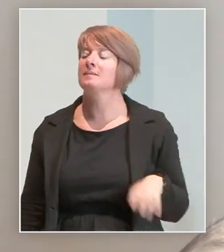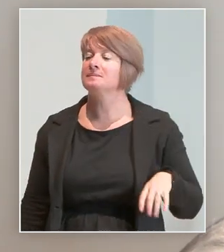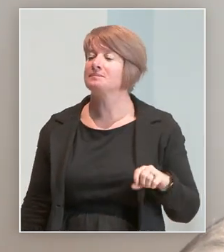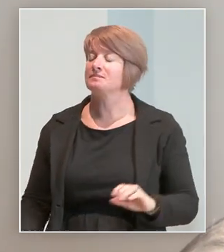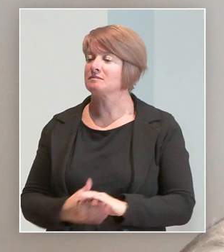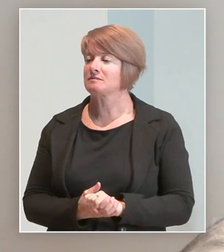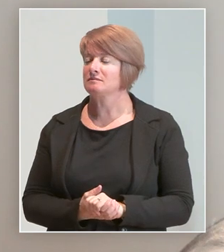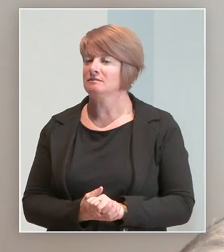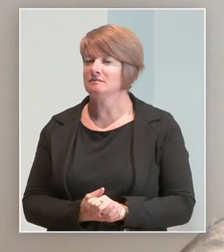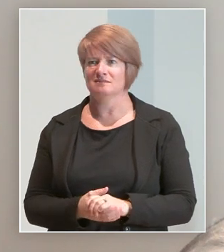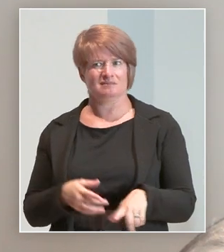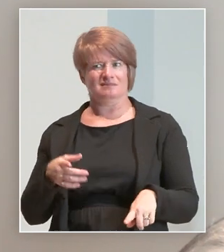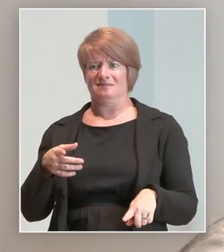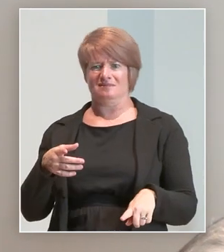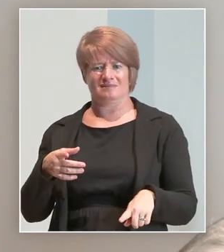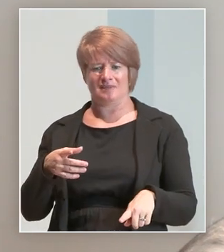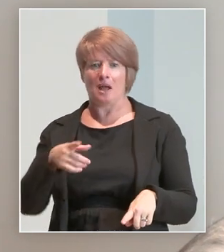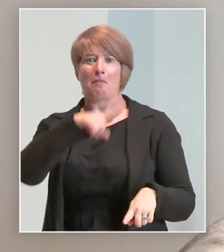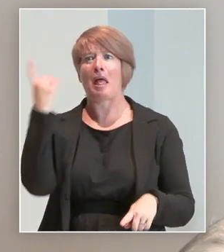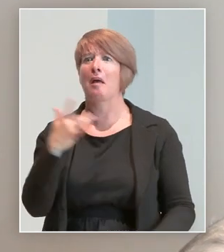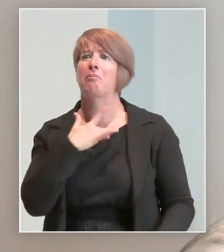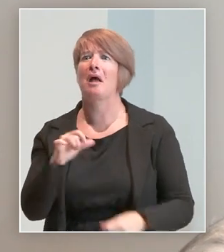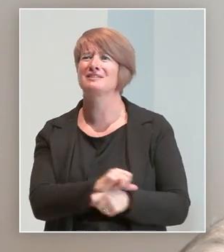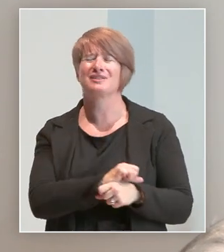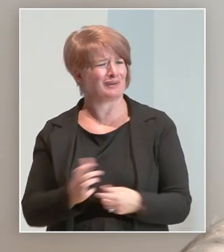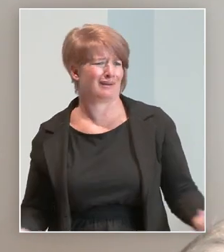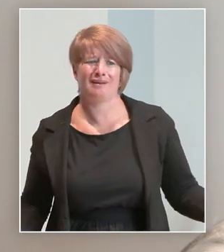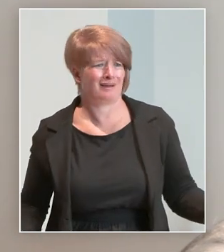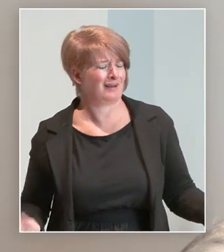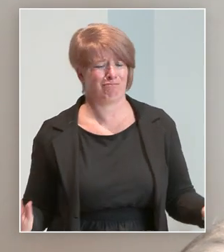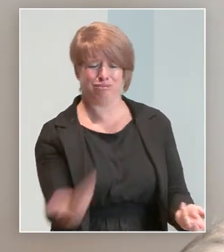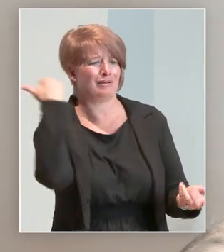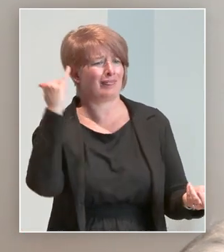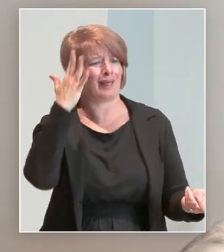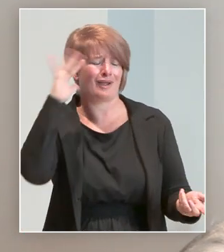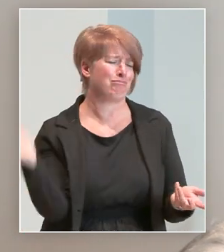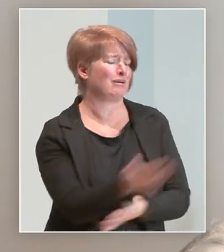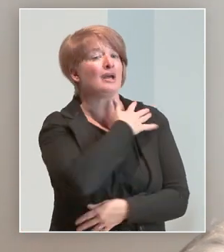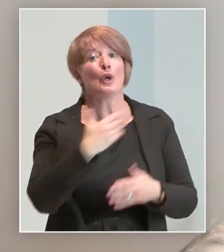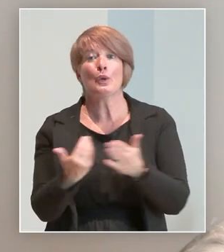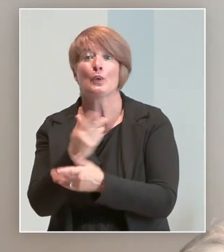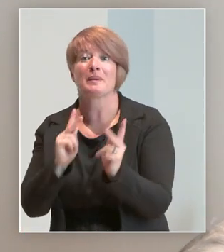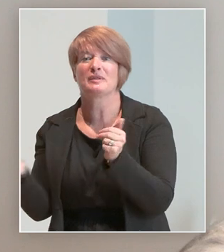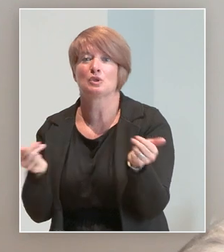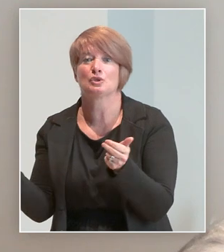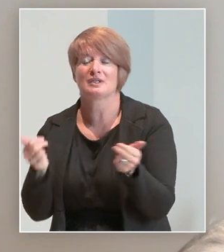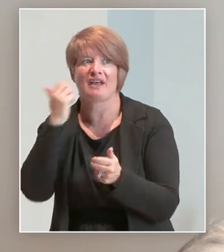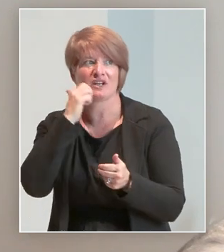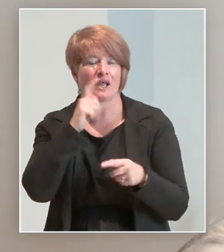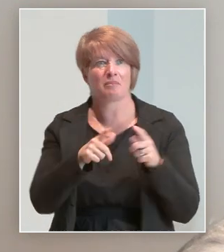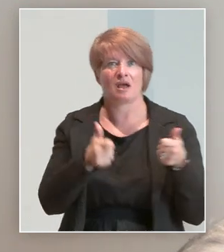Dismantling the absurd theory of black disposition to servitude, they keep recruiting new members every day. As